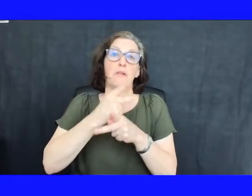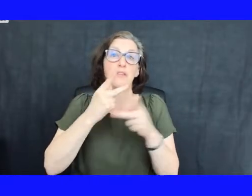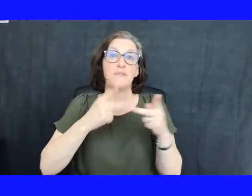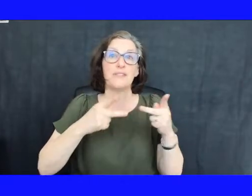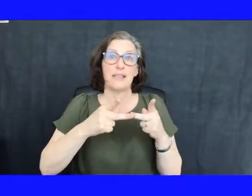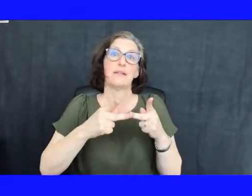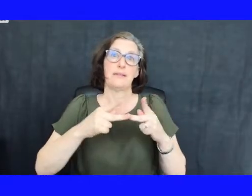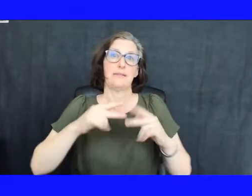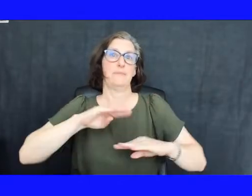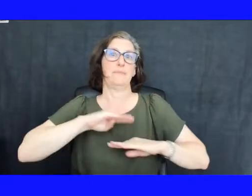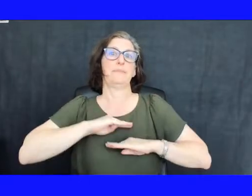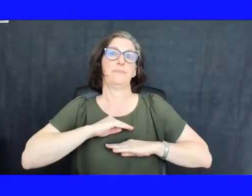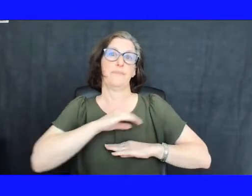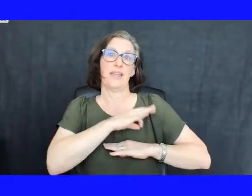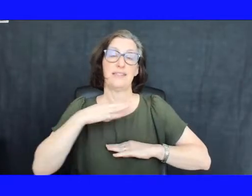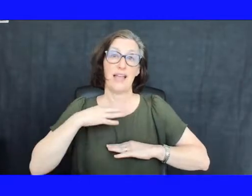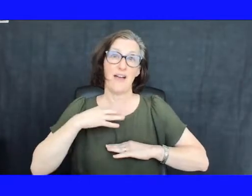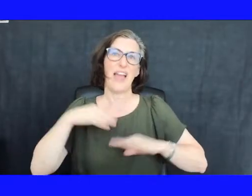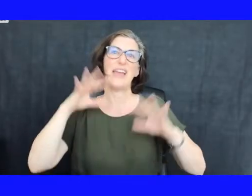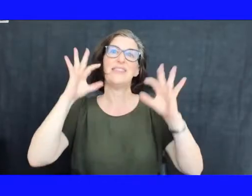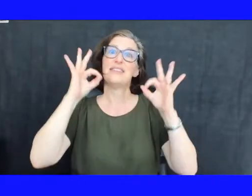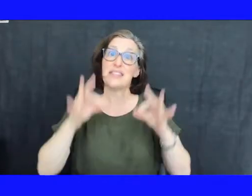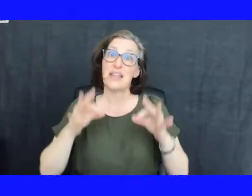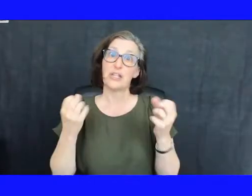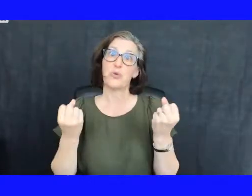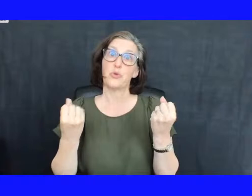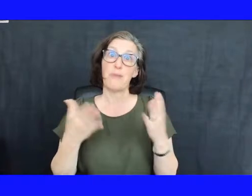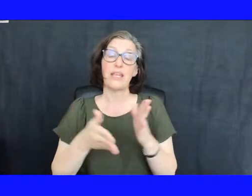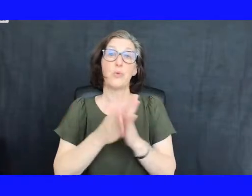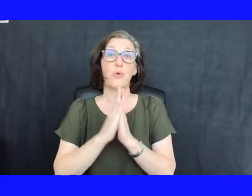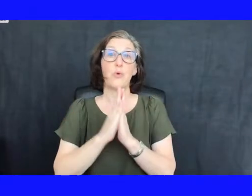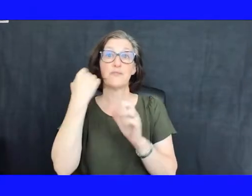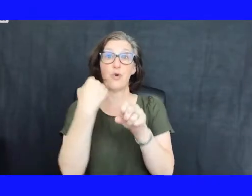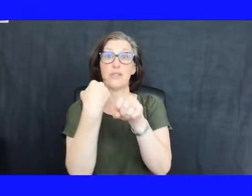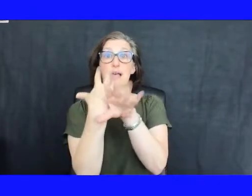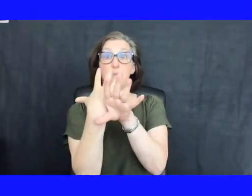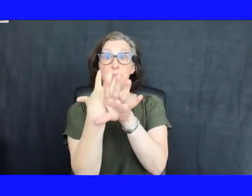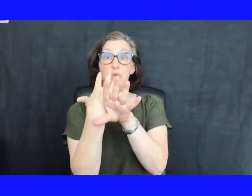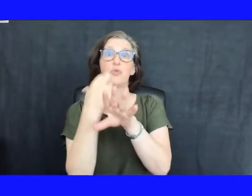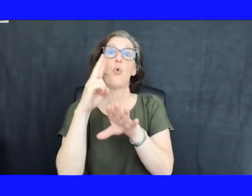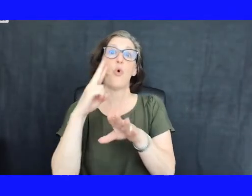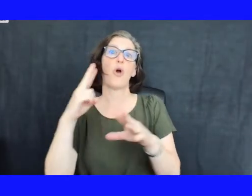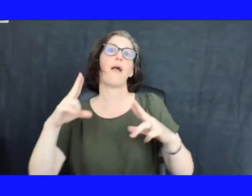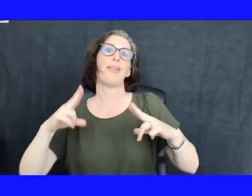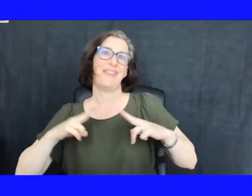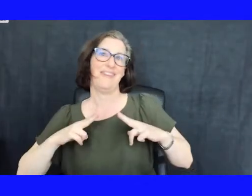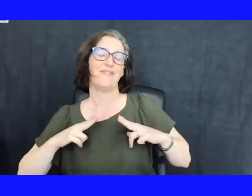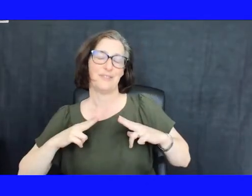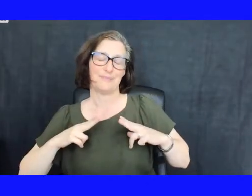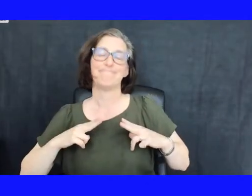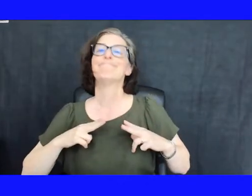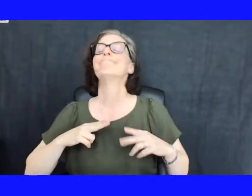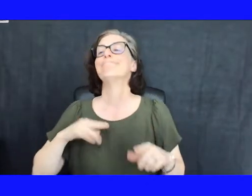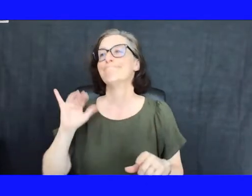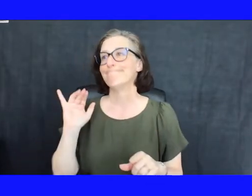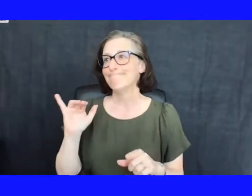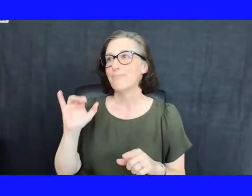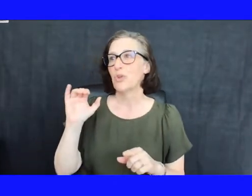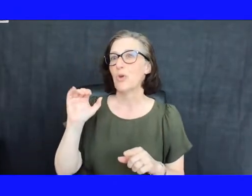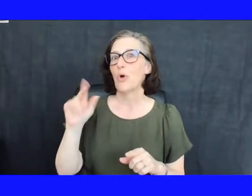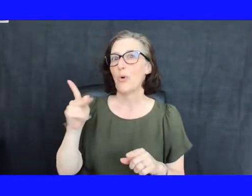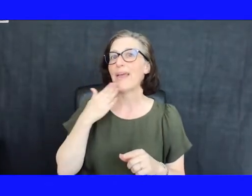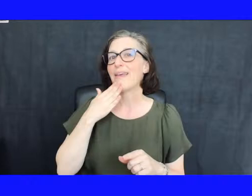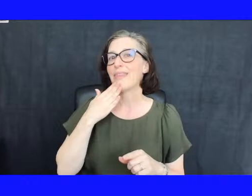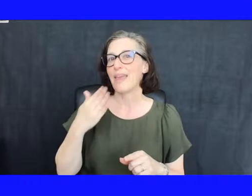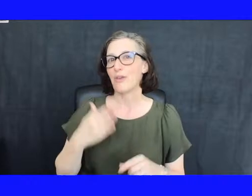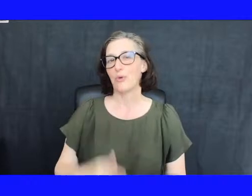process for patients or kind of what the process is for patients for similar concerns. And if that is a response